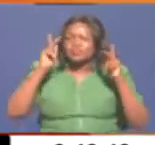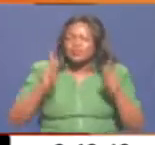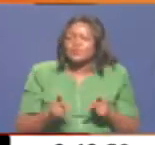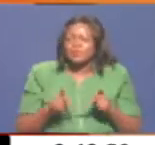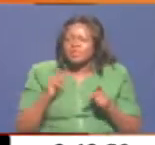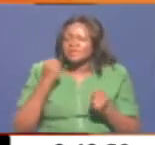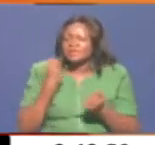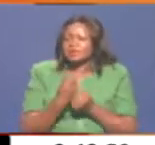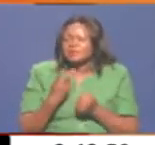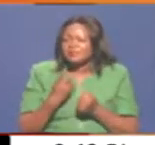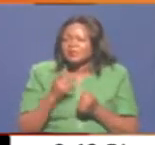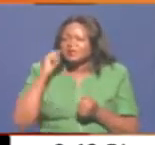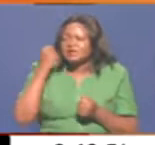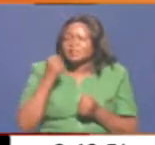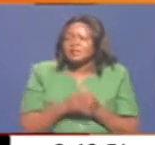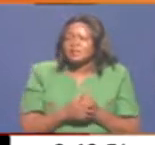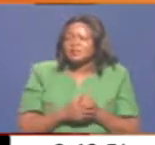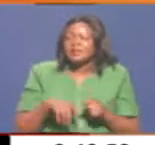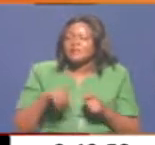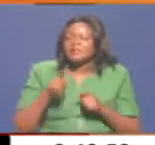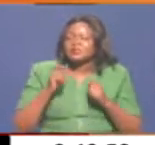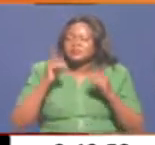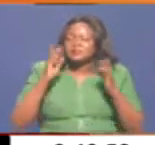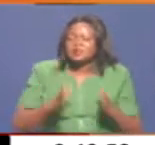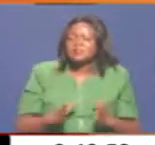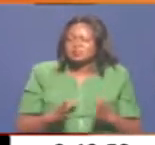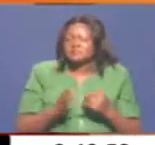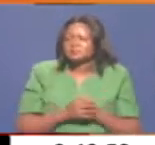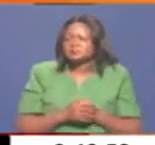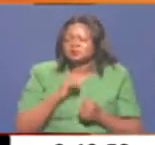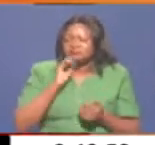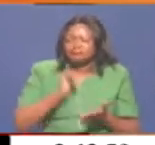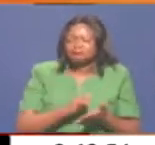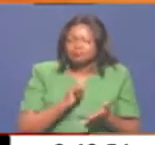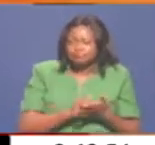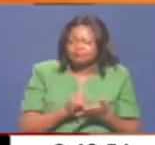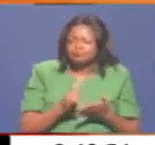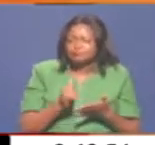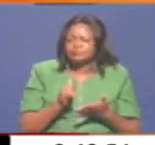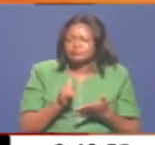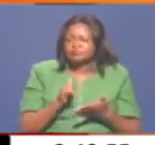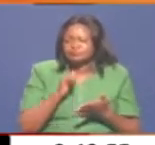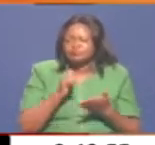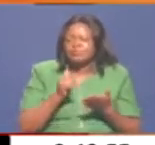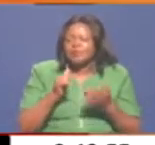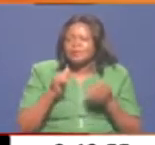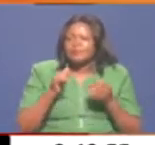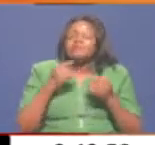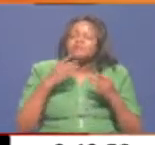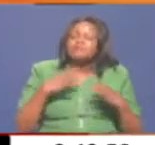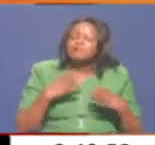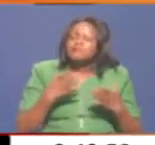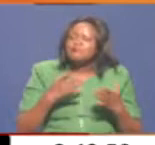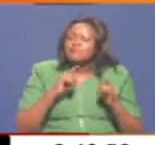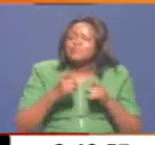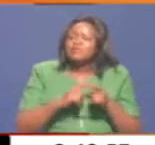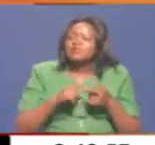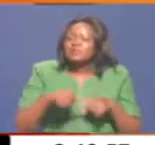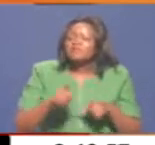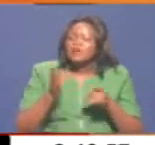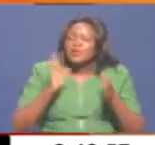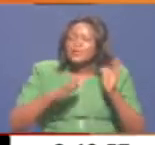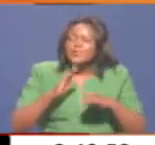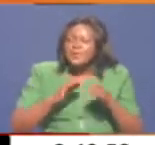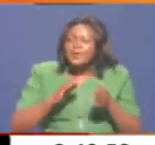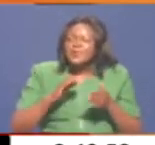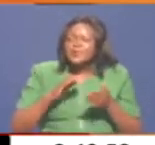December. Kenya Railways Managing Director Philip Mainga says besides passengers, the parastatals has rehabilitated